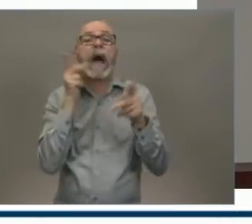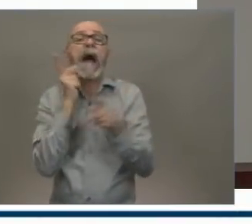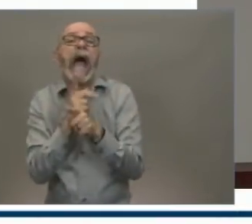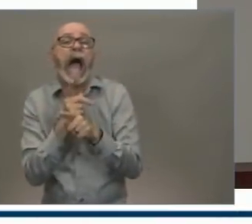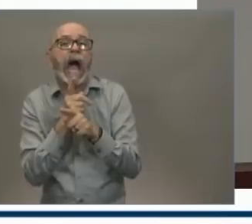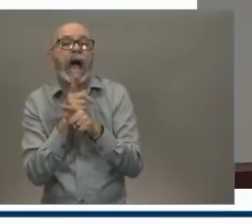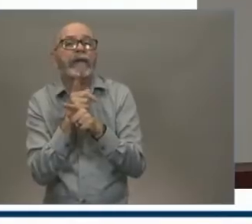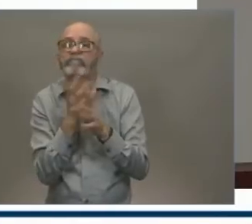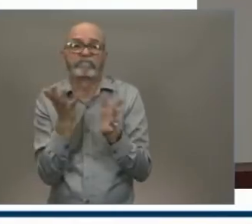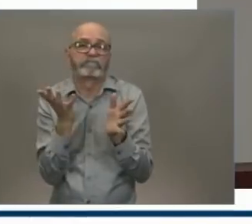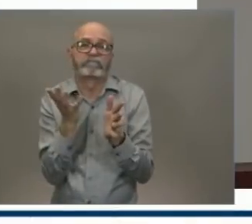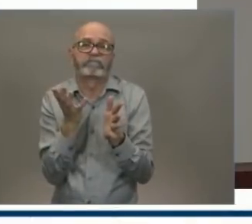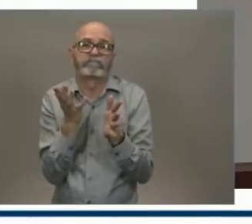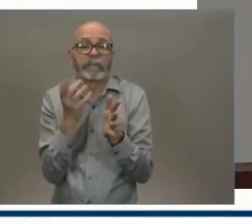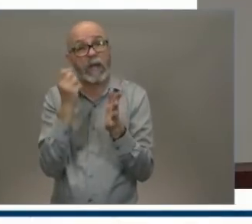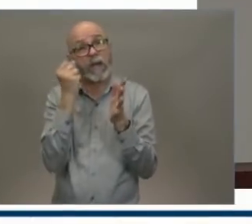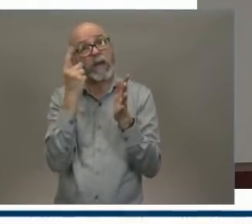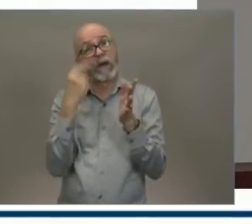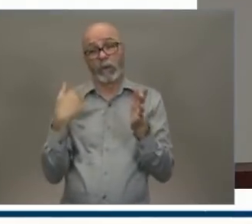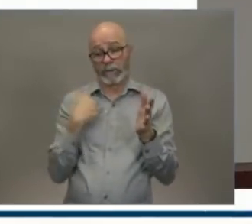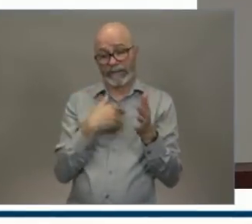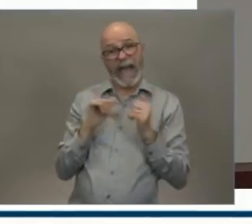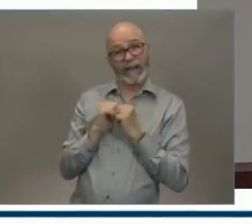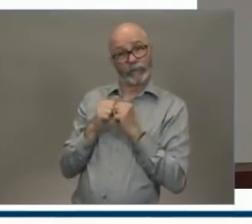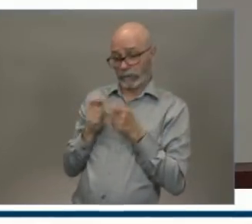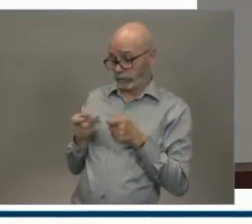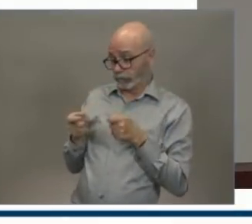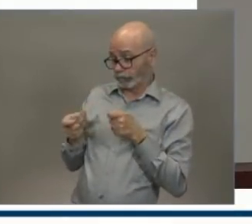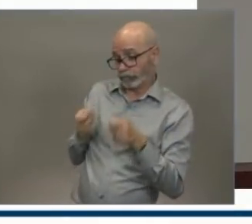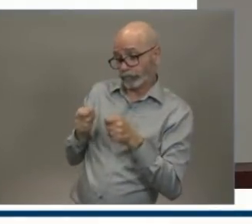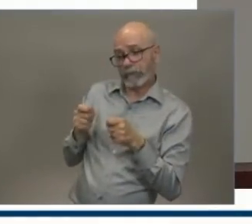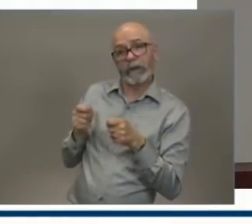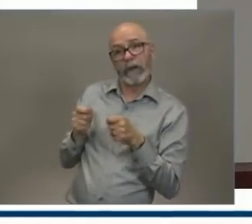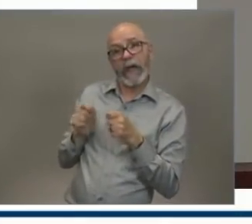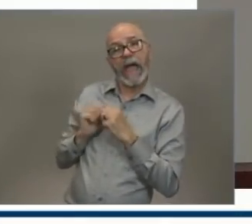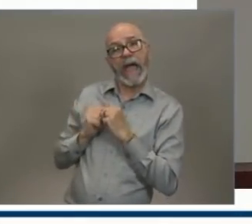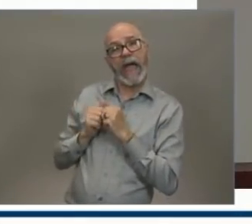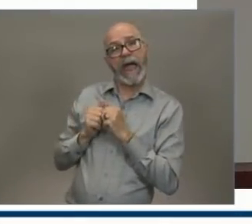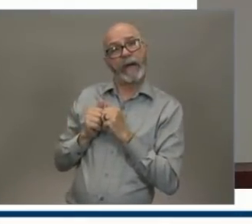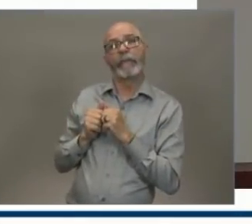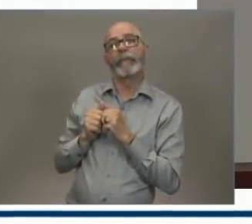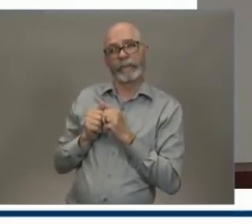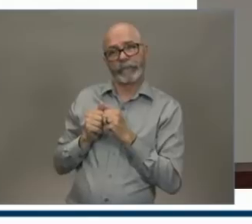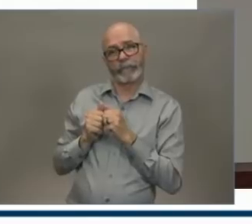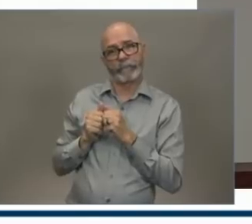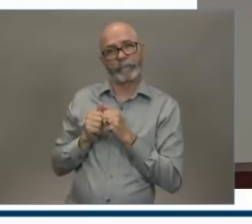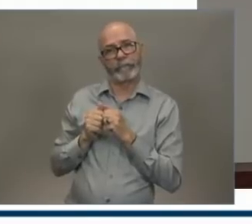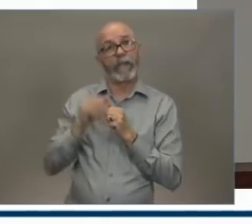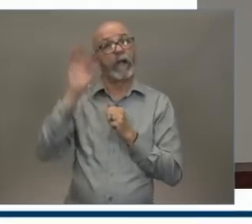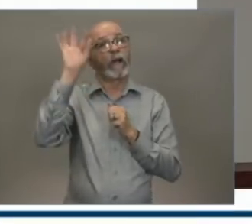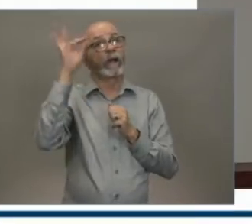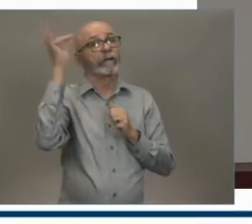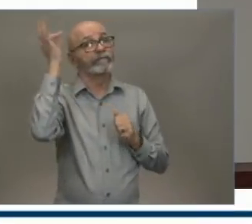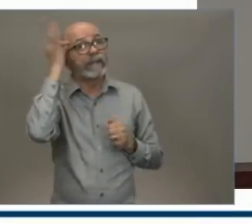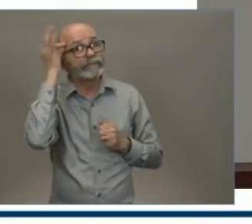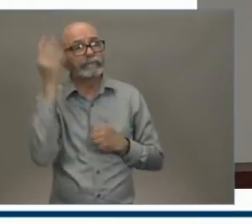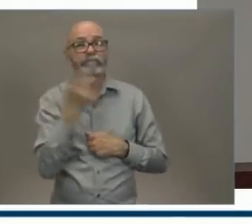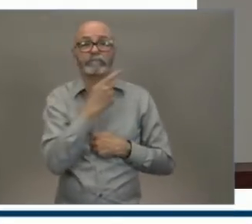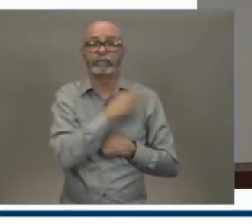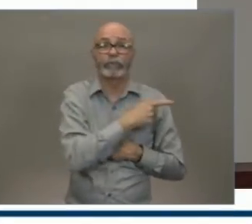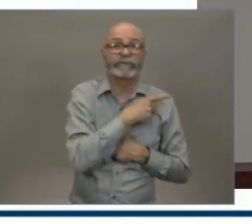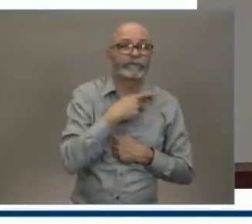it is all the steps we've been taking all along, starting with both federal and provincial strong border